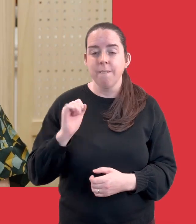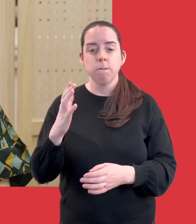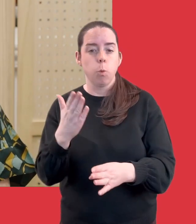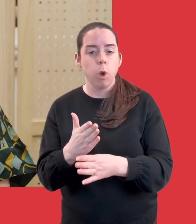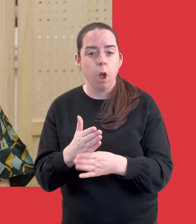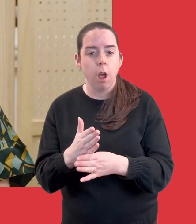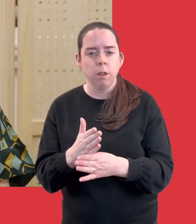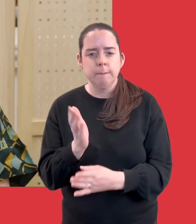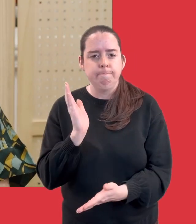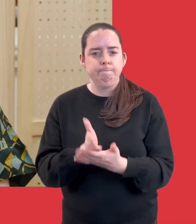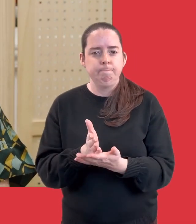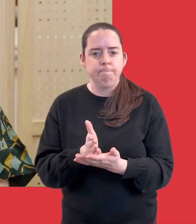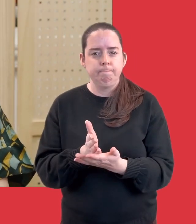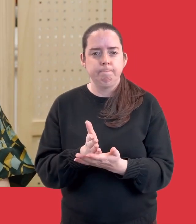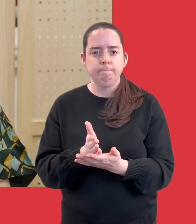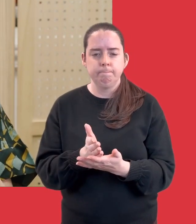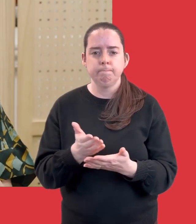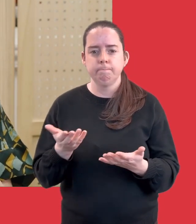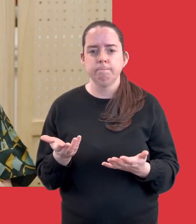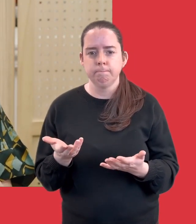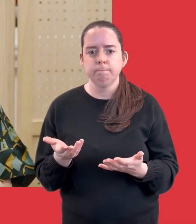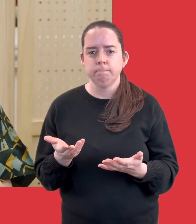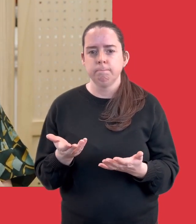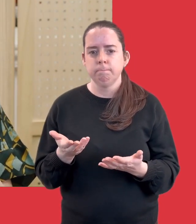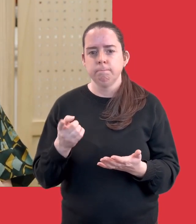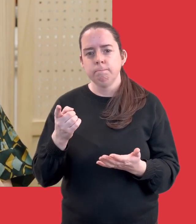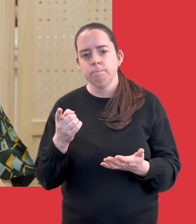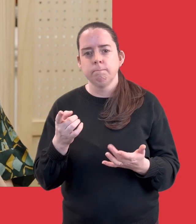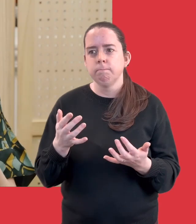work was really an